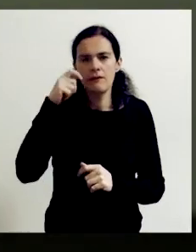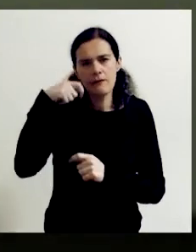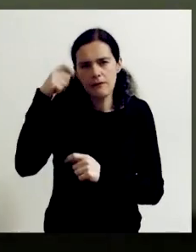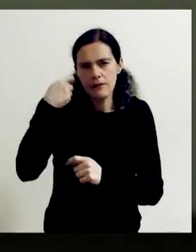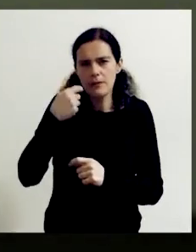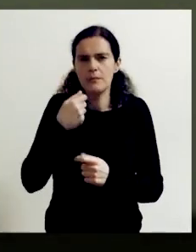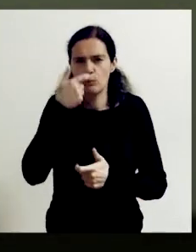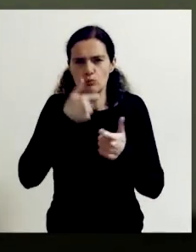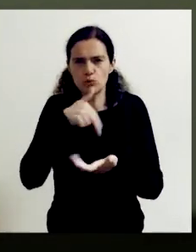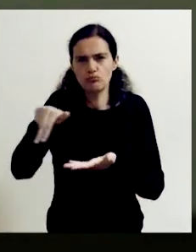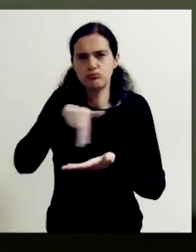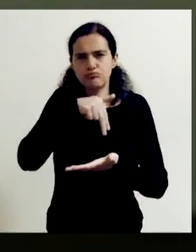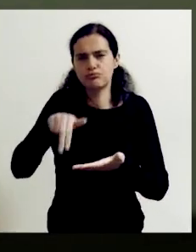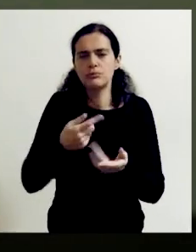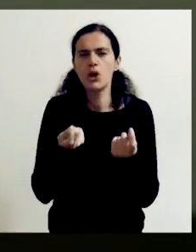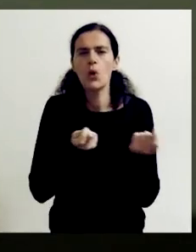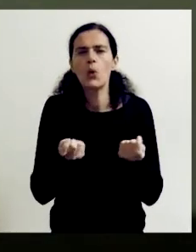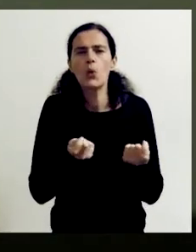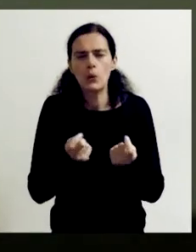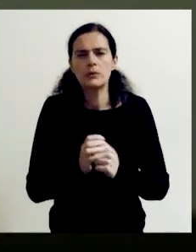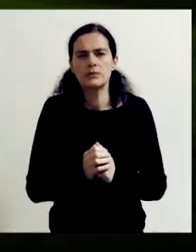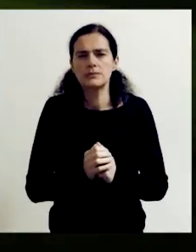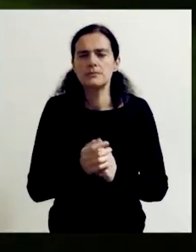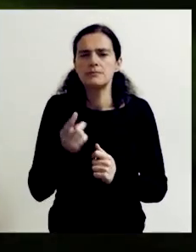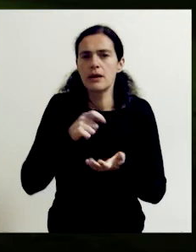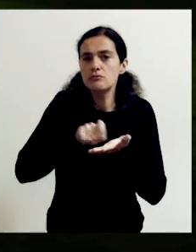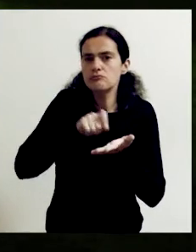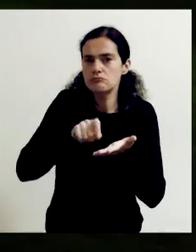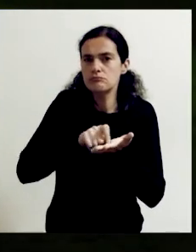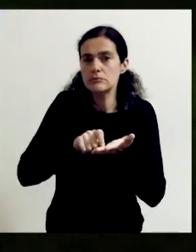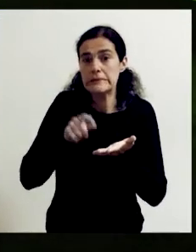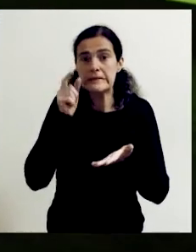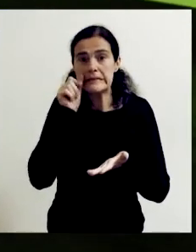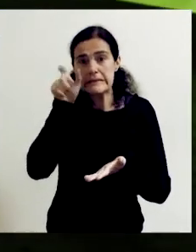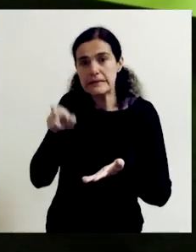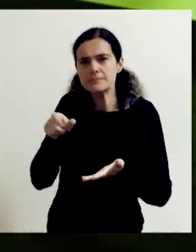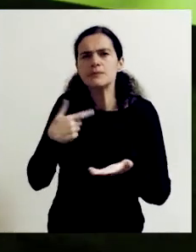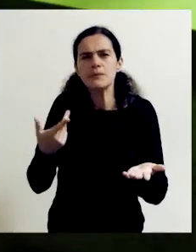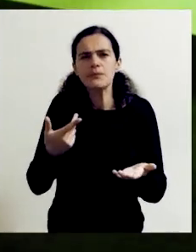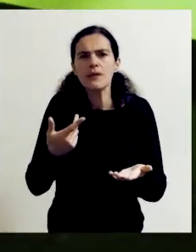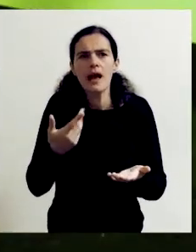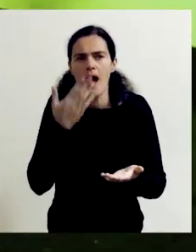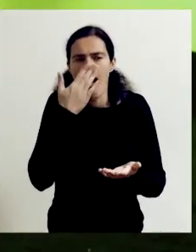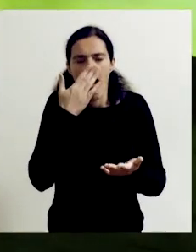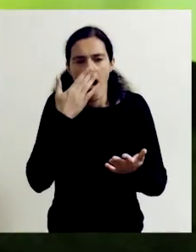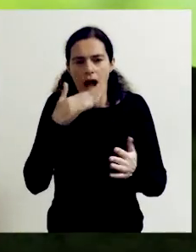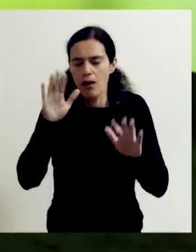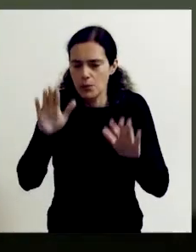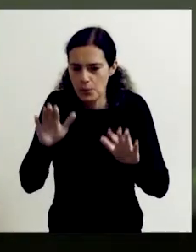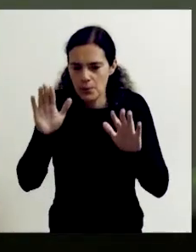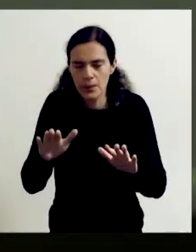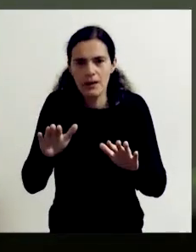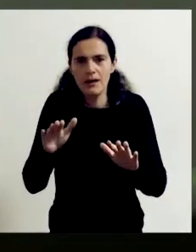that in the film there are these performances organized and written by KORAKRIT that are